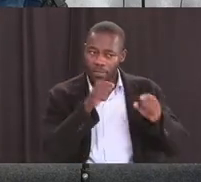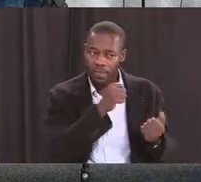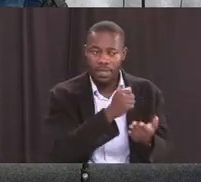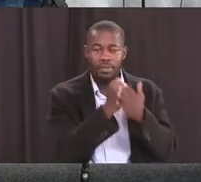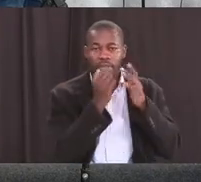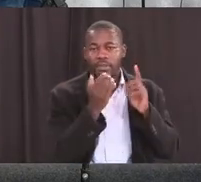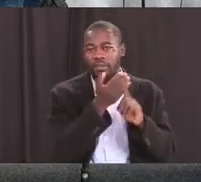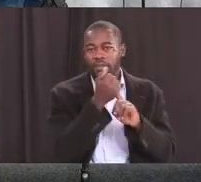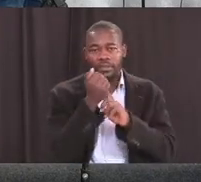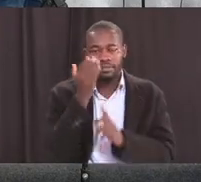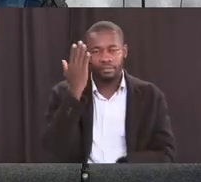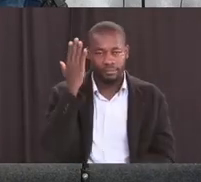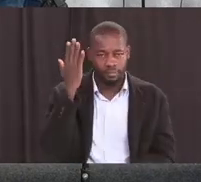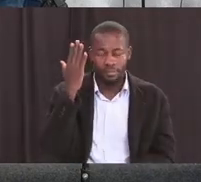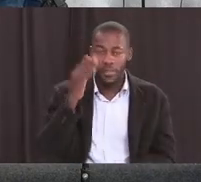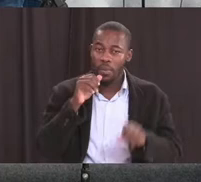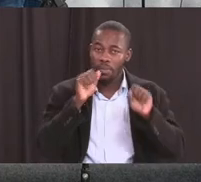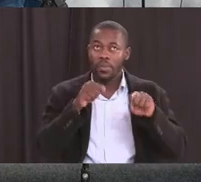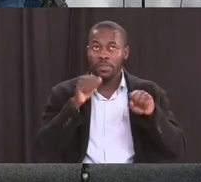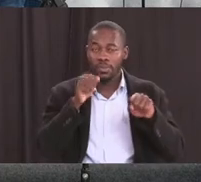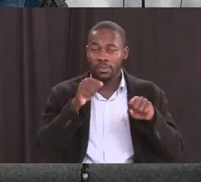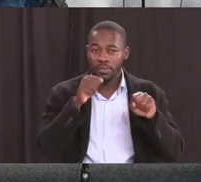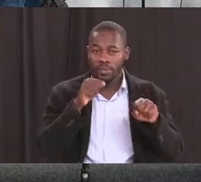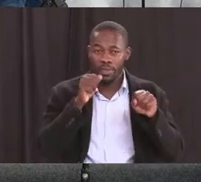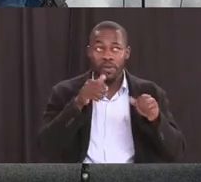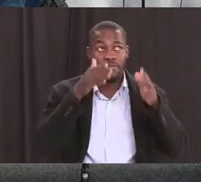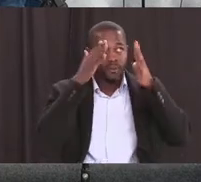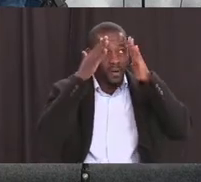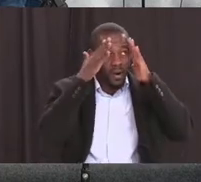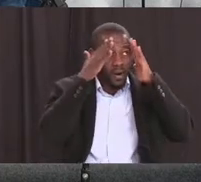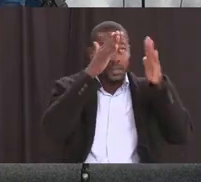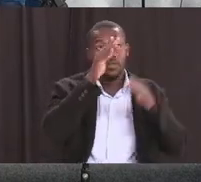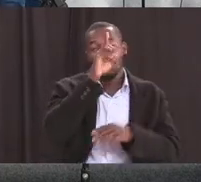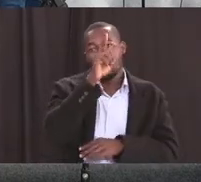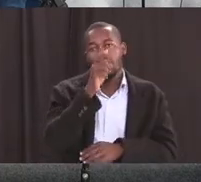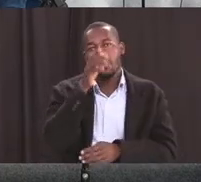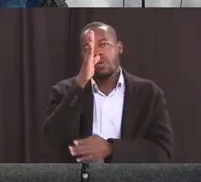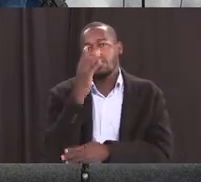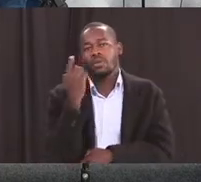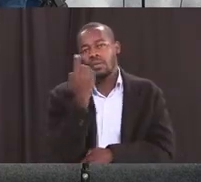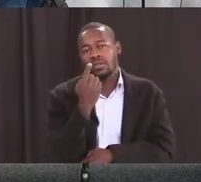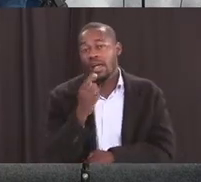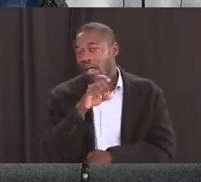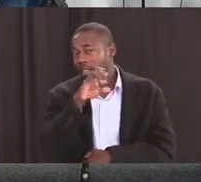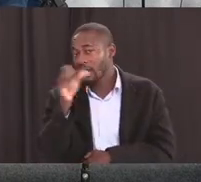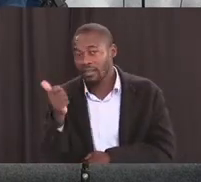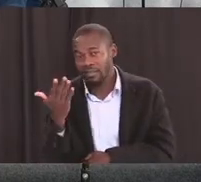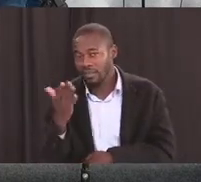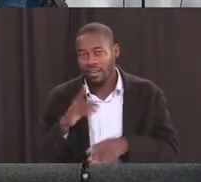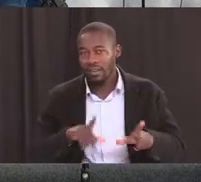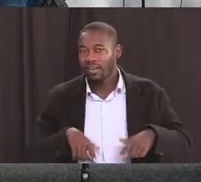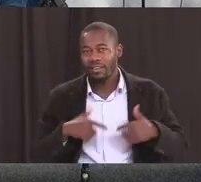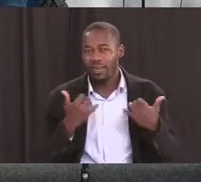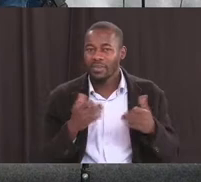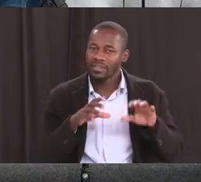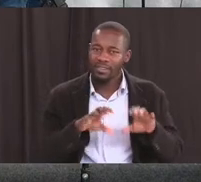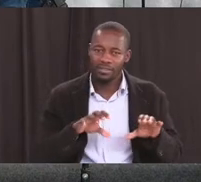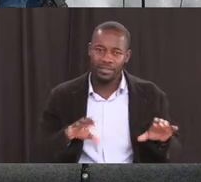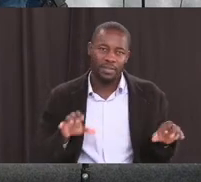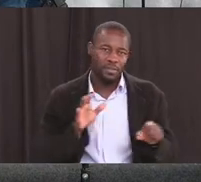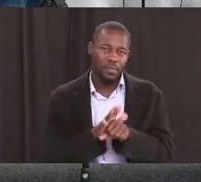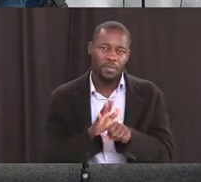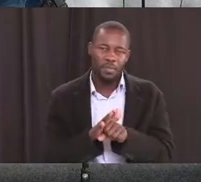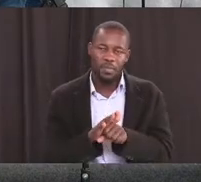heads. May you lift our heads this morning, oh God. Some of us who are going through difficult situations, we don't know how we'll make it